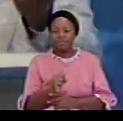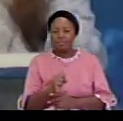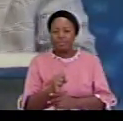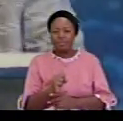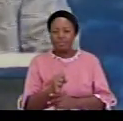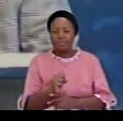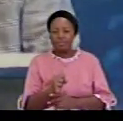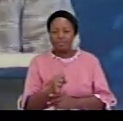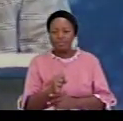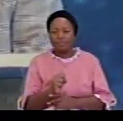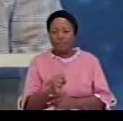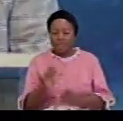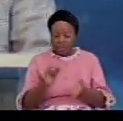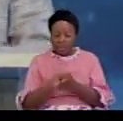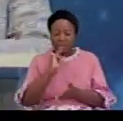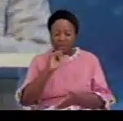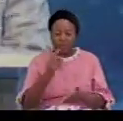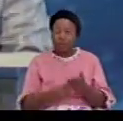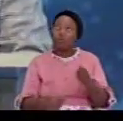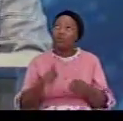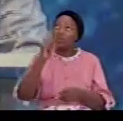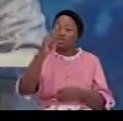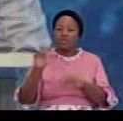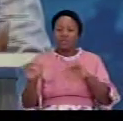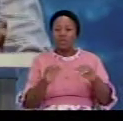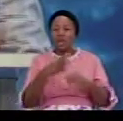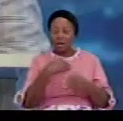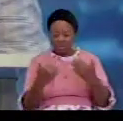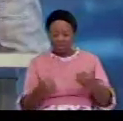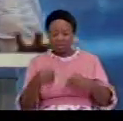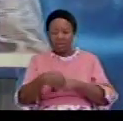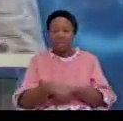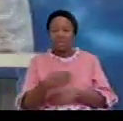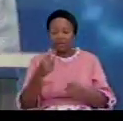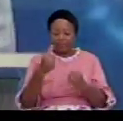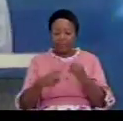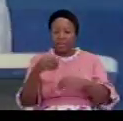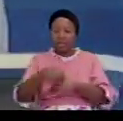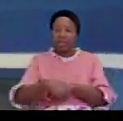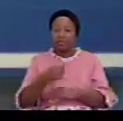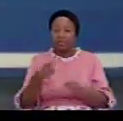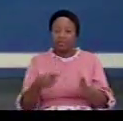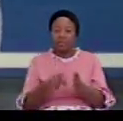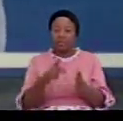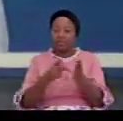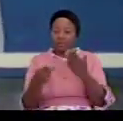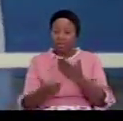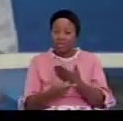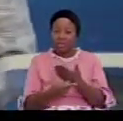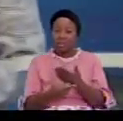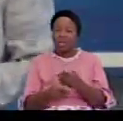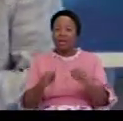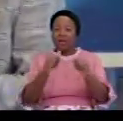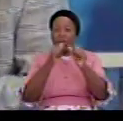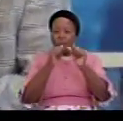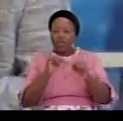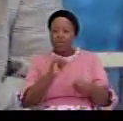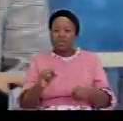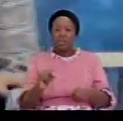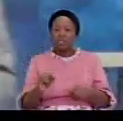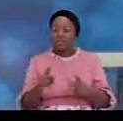That's what he does. And tonight, the final night of this crusade, blessings